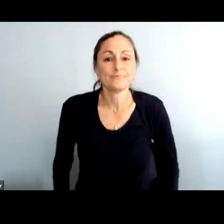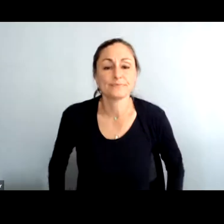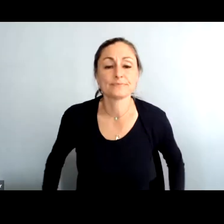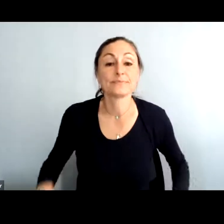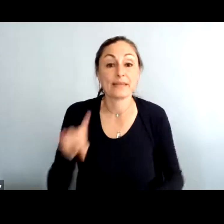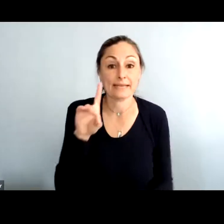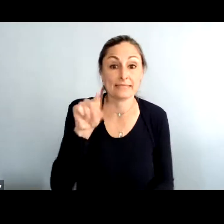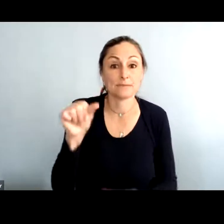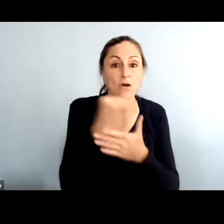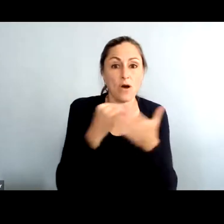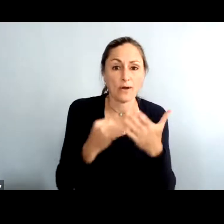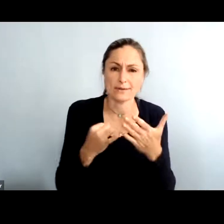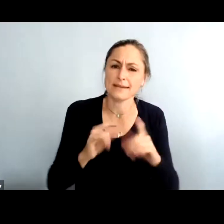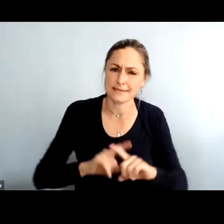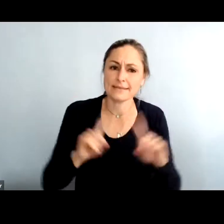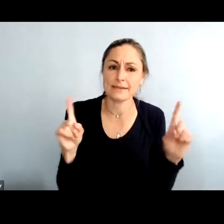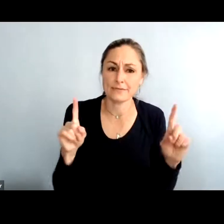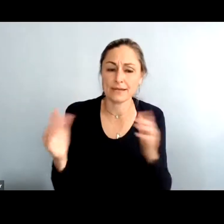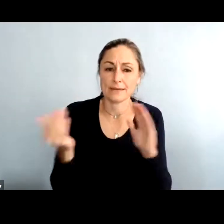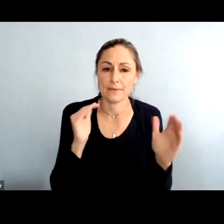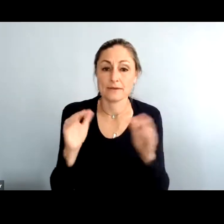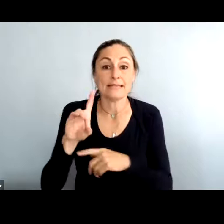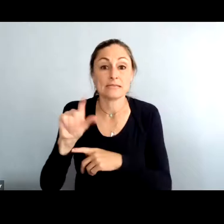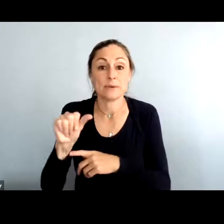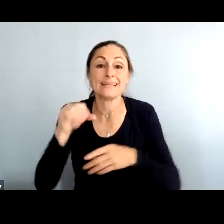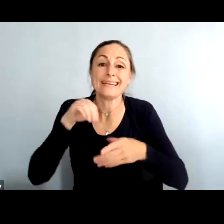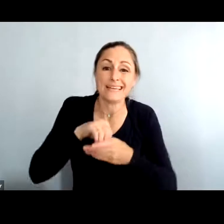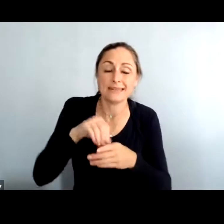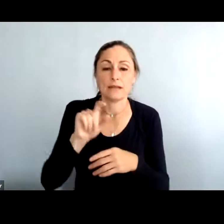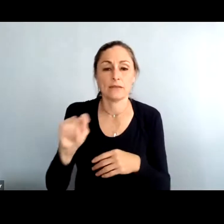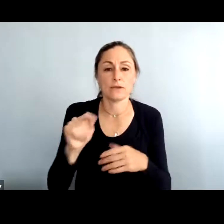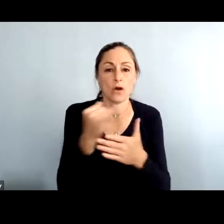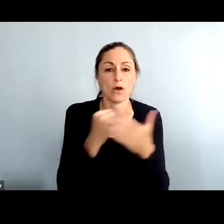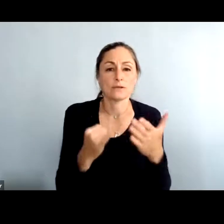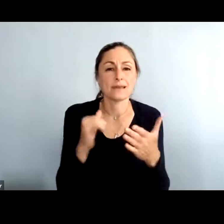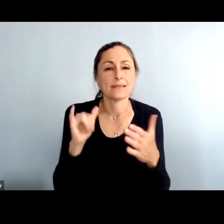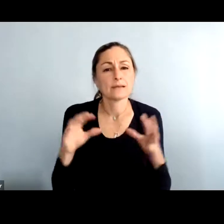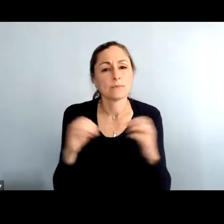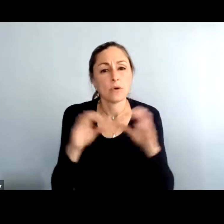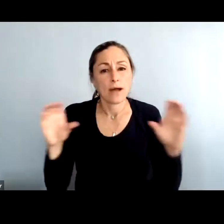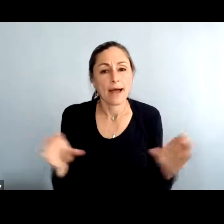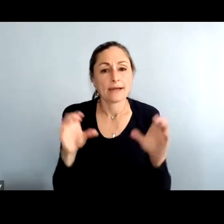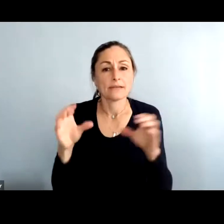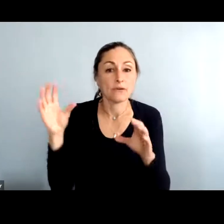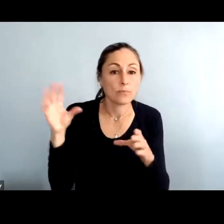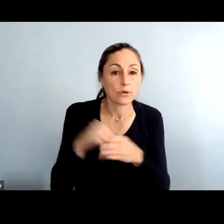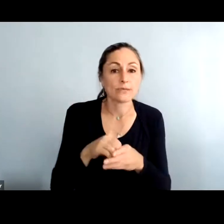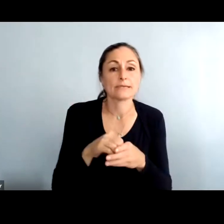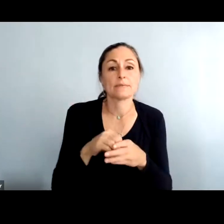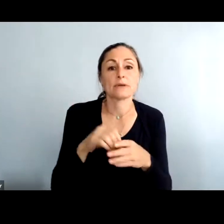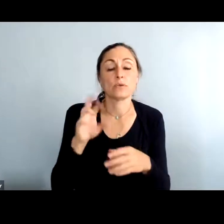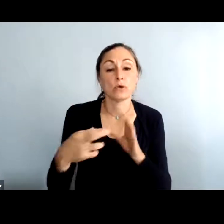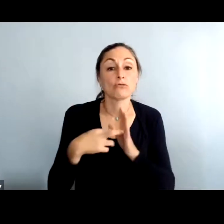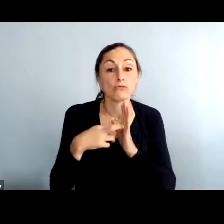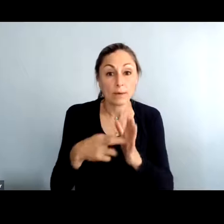Disability art is different from disability in the arts, which refers more to an active participation or